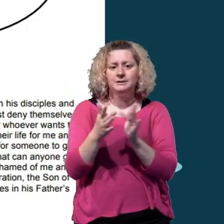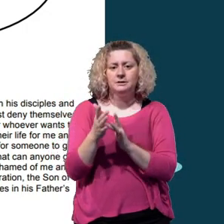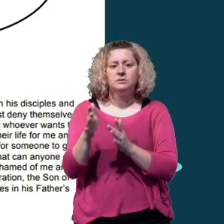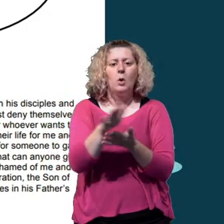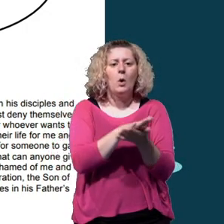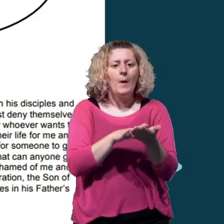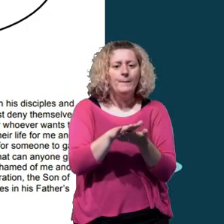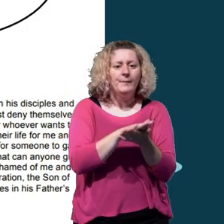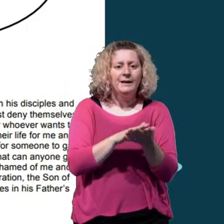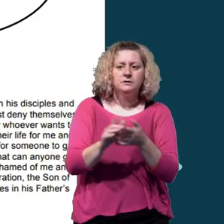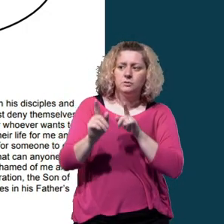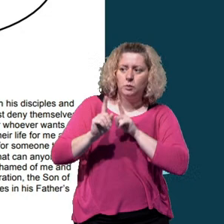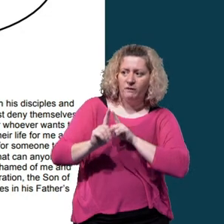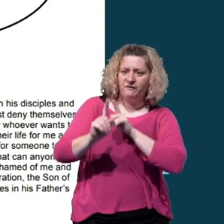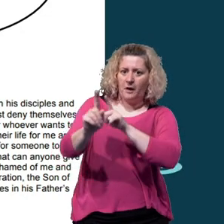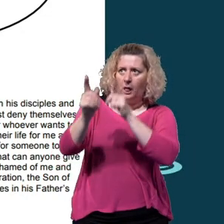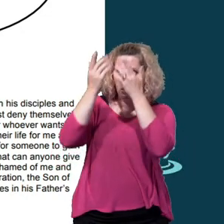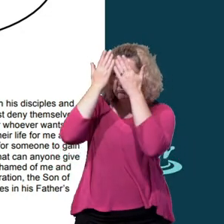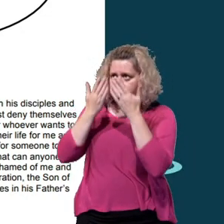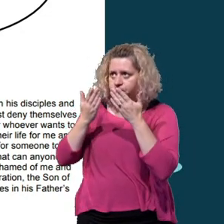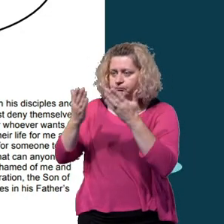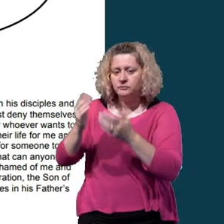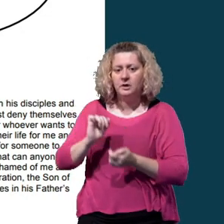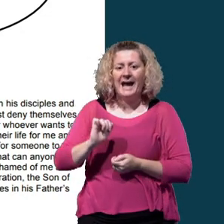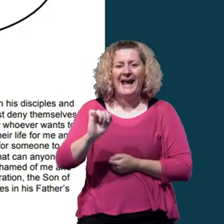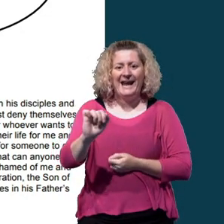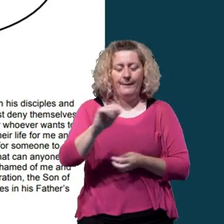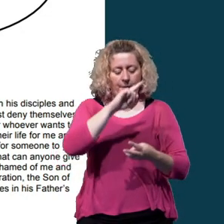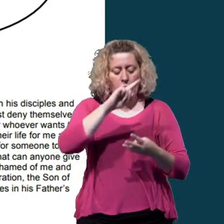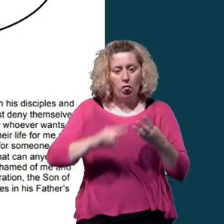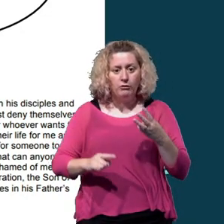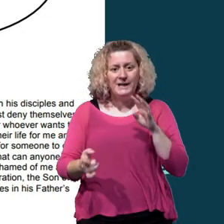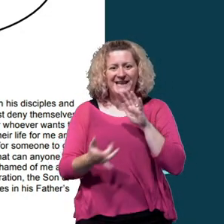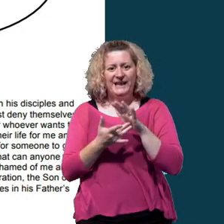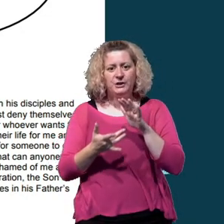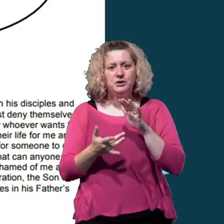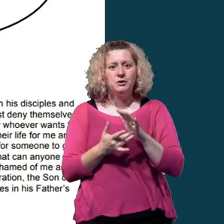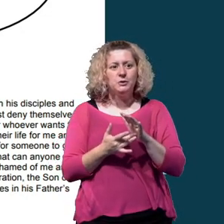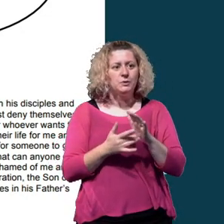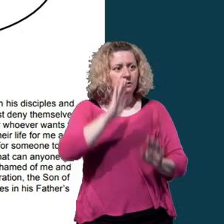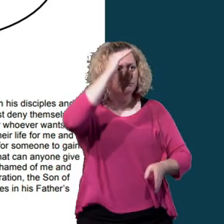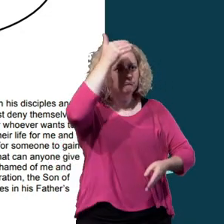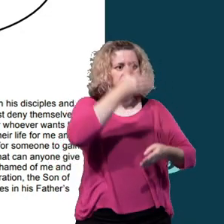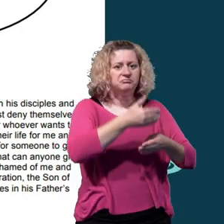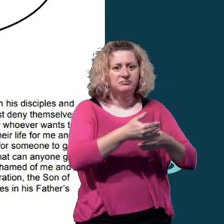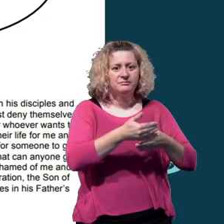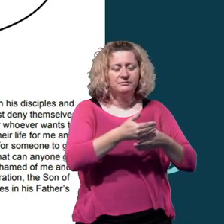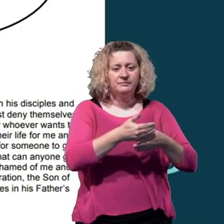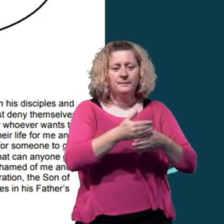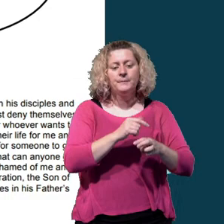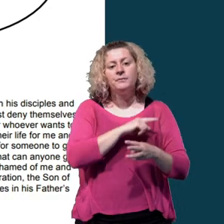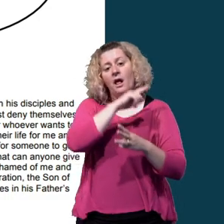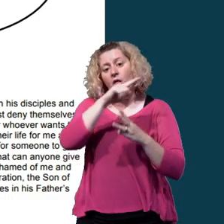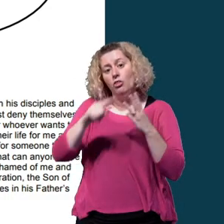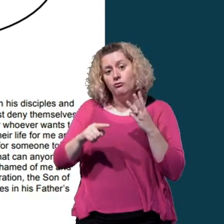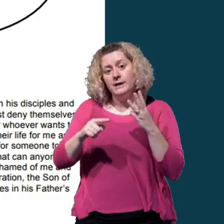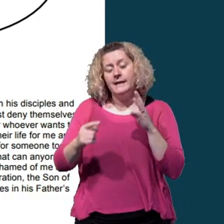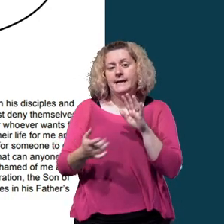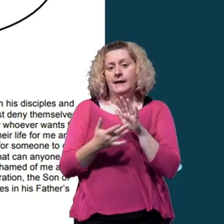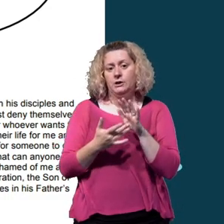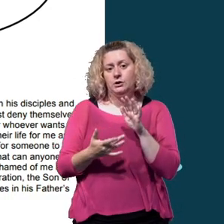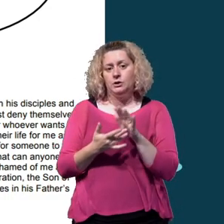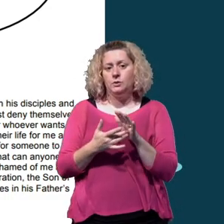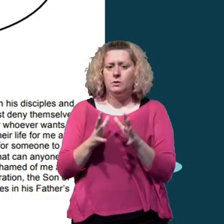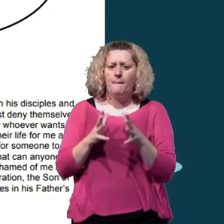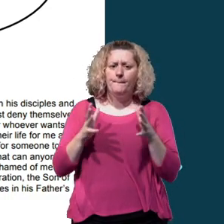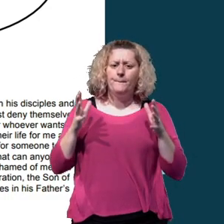him. Now, these are huge issues for evangelism. The questions I'm